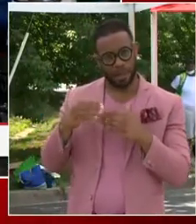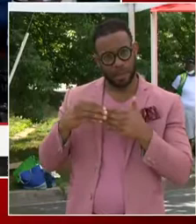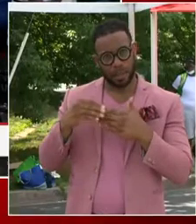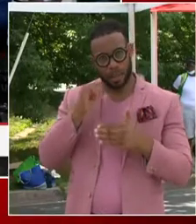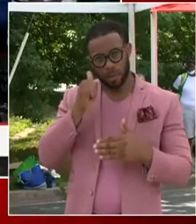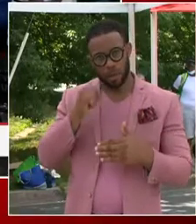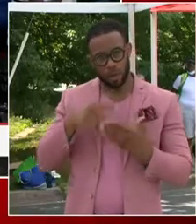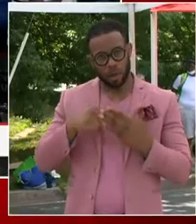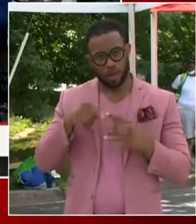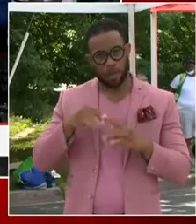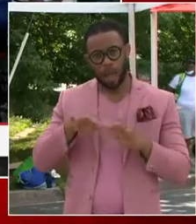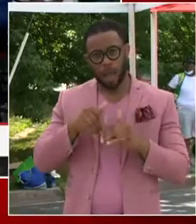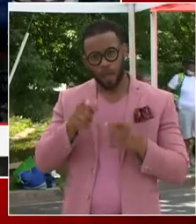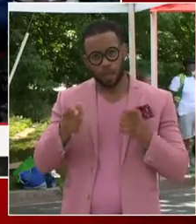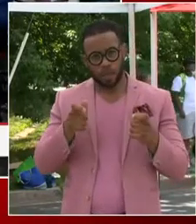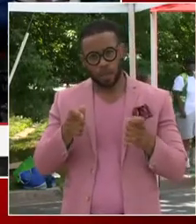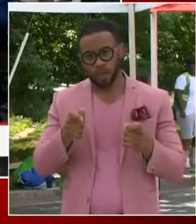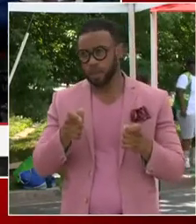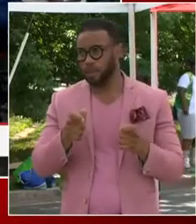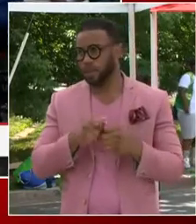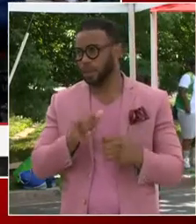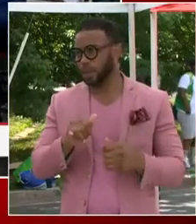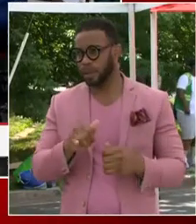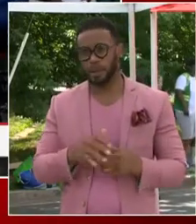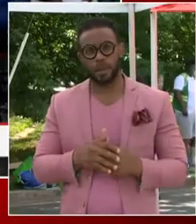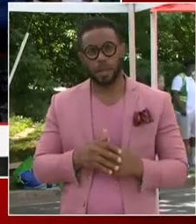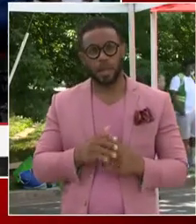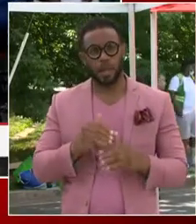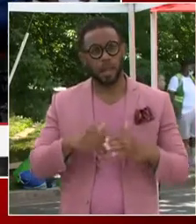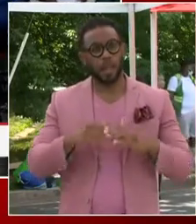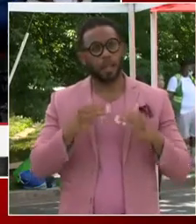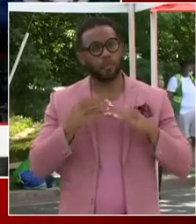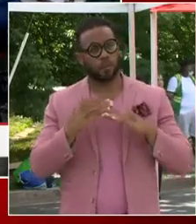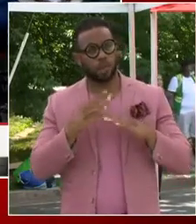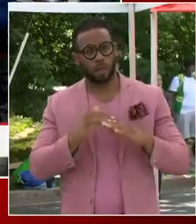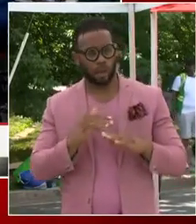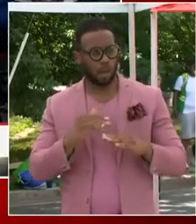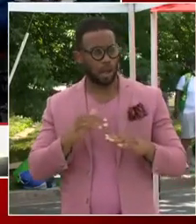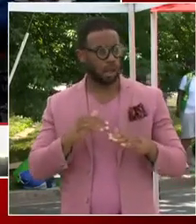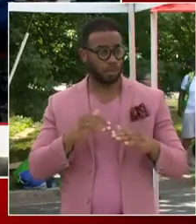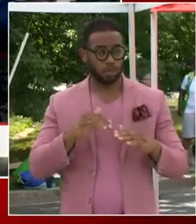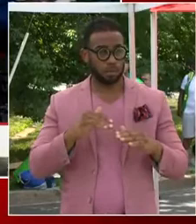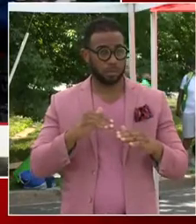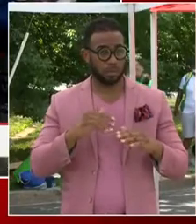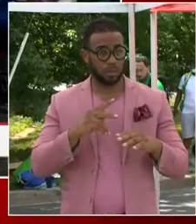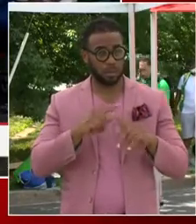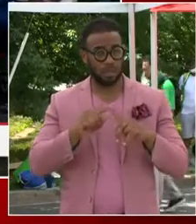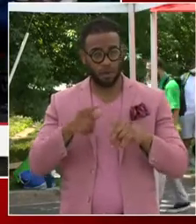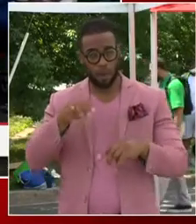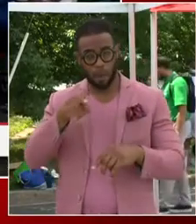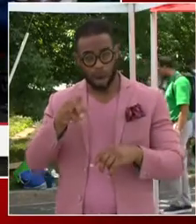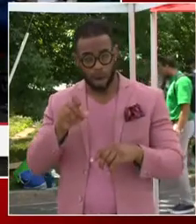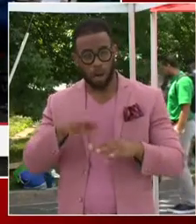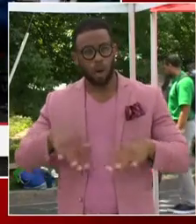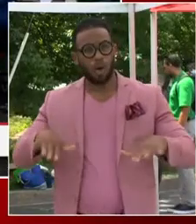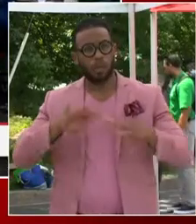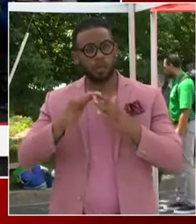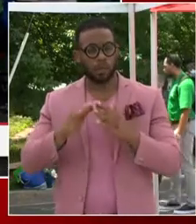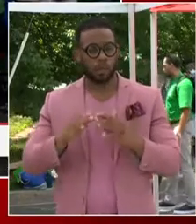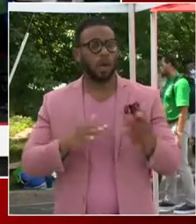you talk to me about how you're feeling about the lifting of restrictions on capacities across the city? Well, we